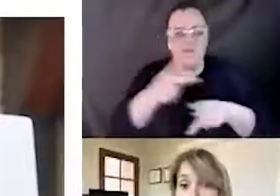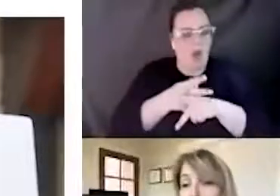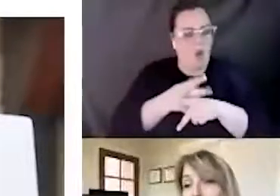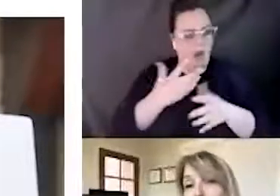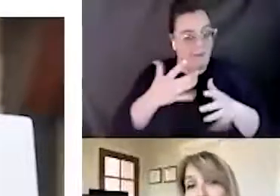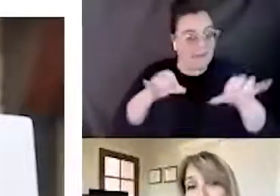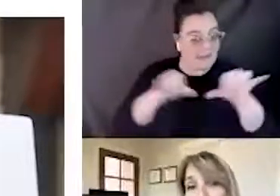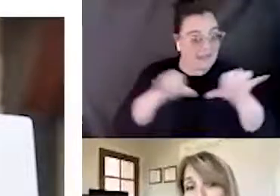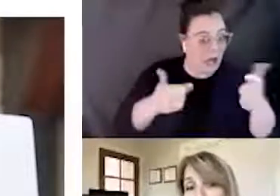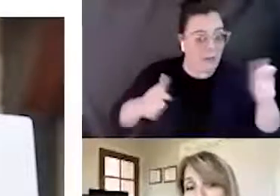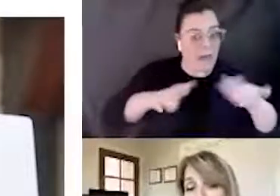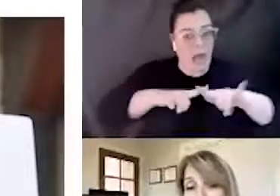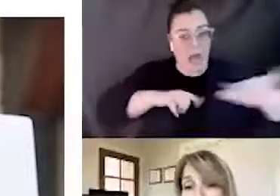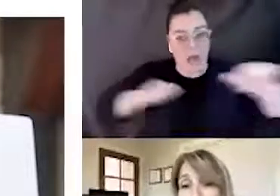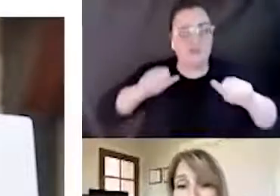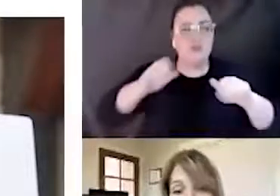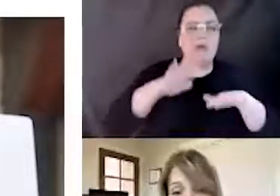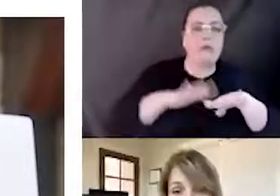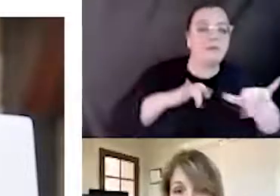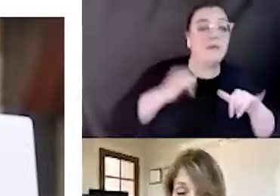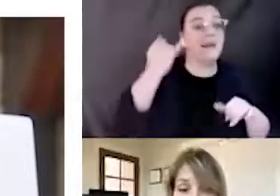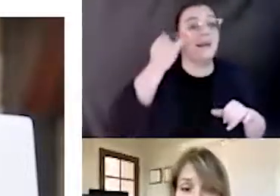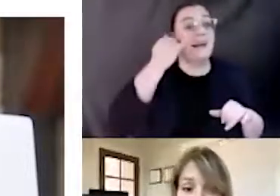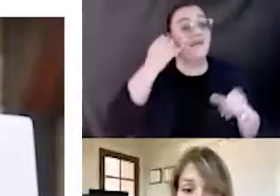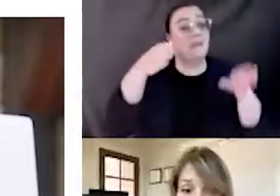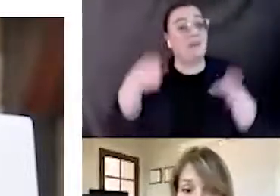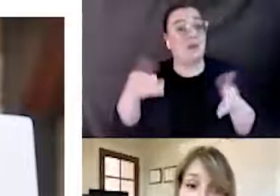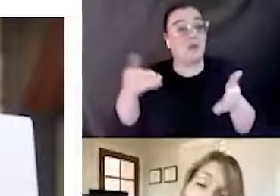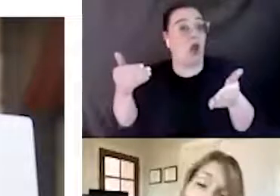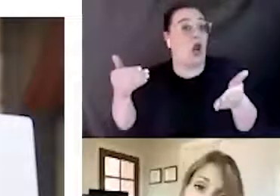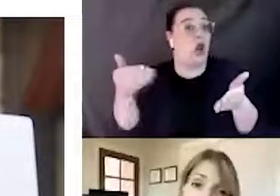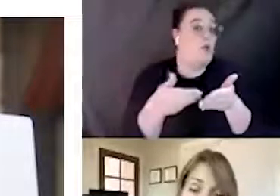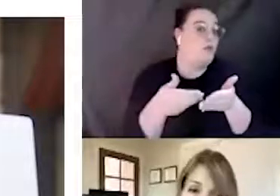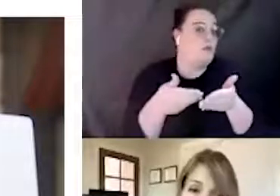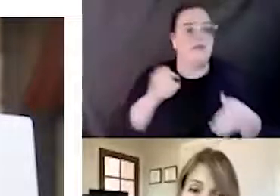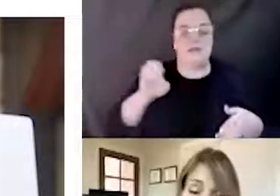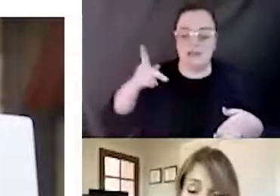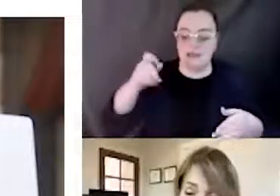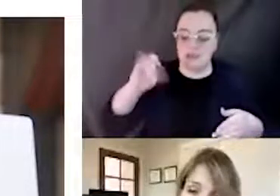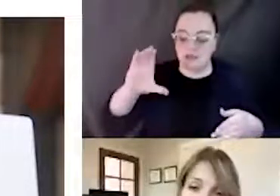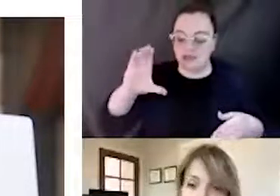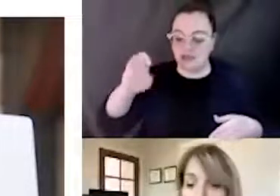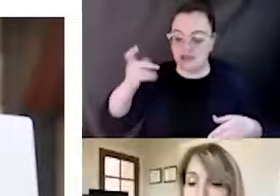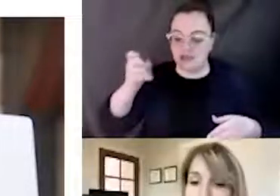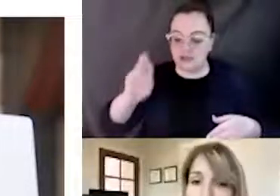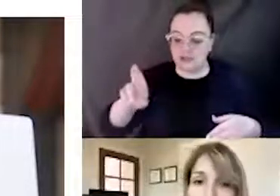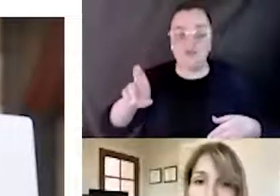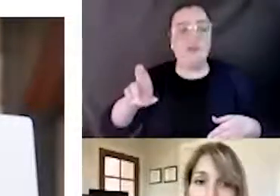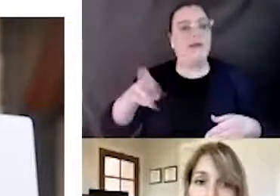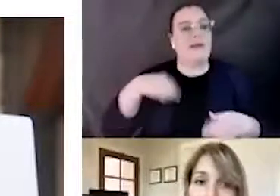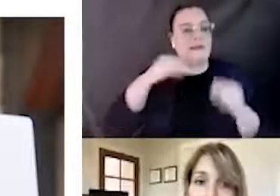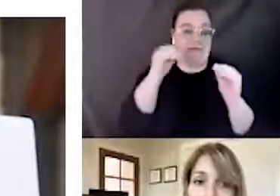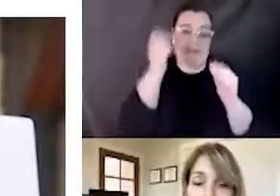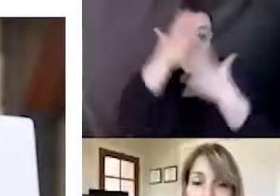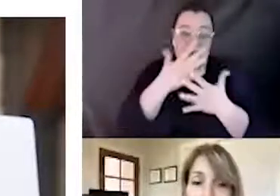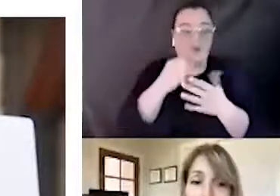if someone is closer to the epicenter than our sensors, like Bob here, they're not going to be able to get a timely warning. That's one of the limitations of our